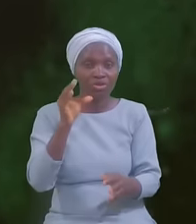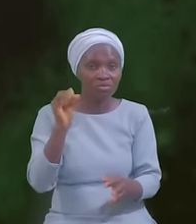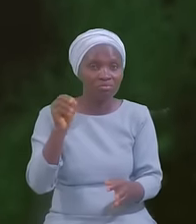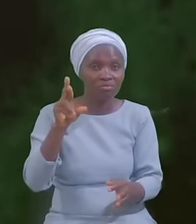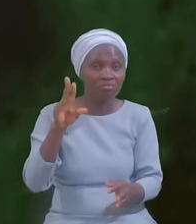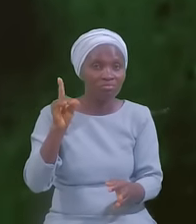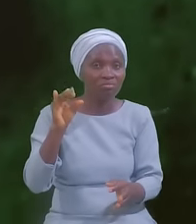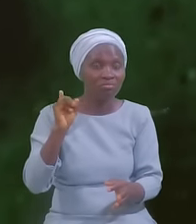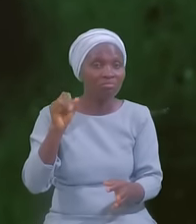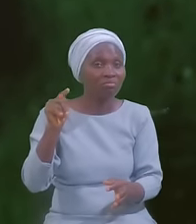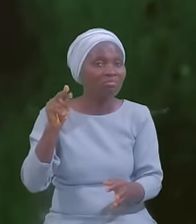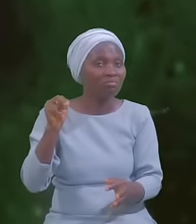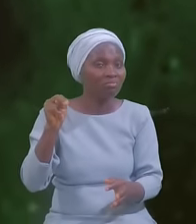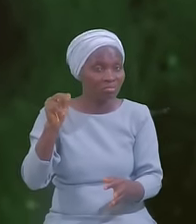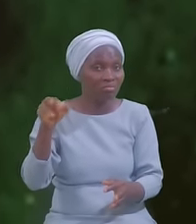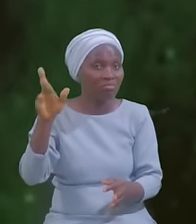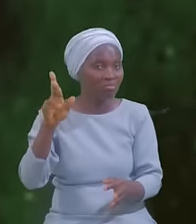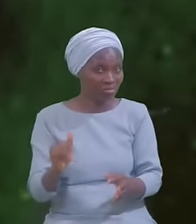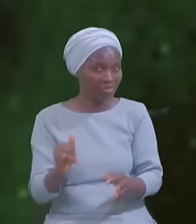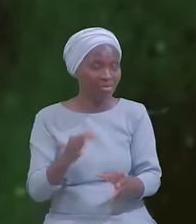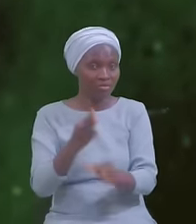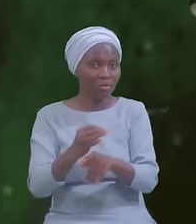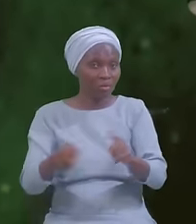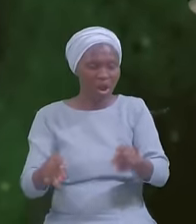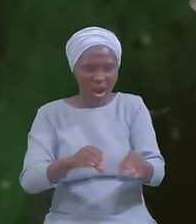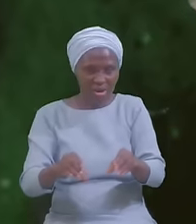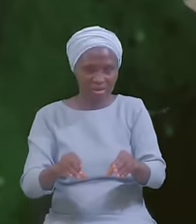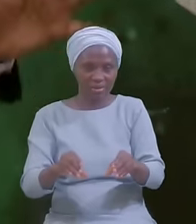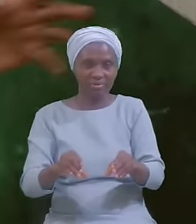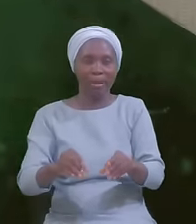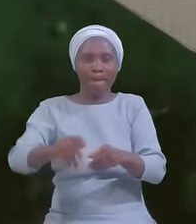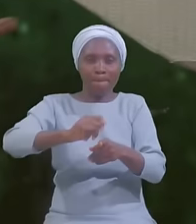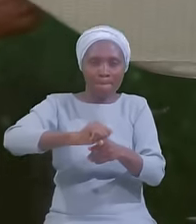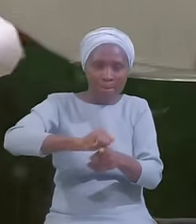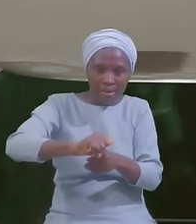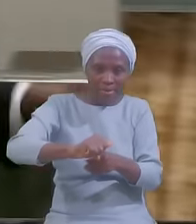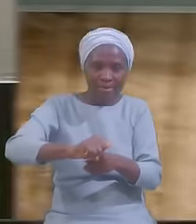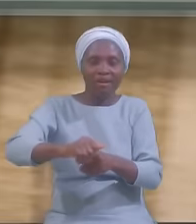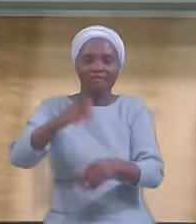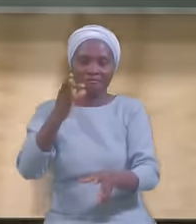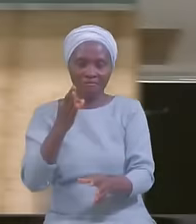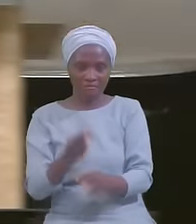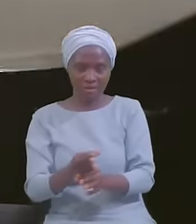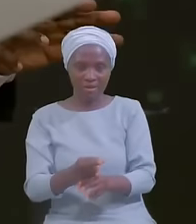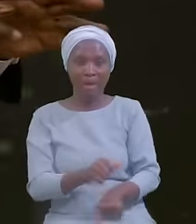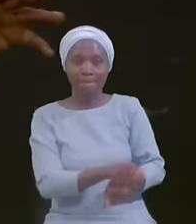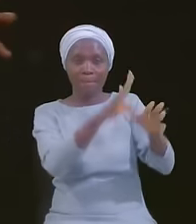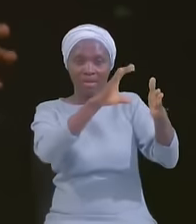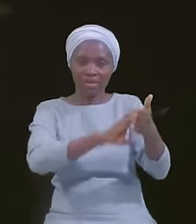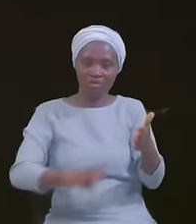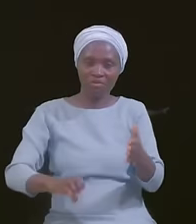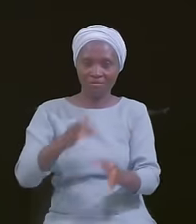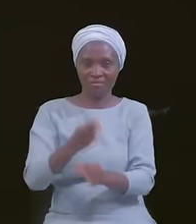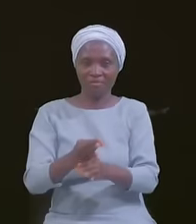active faith, practical faith, miracle working faith, mountain moving faith, active